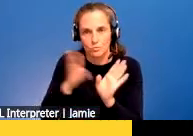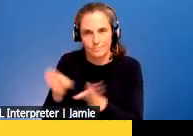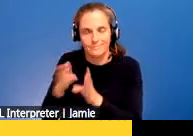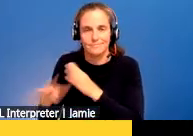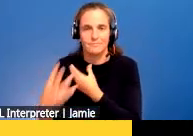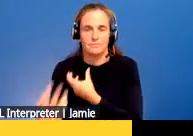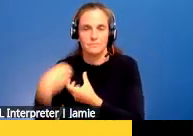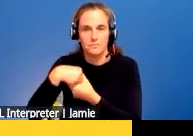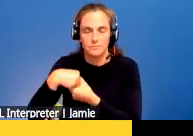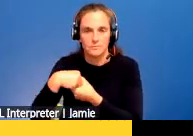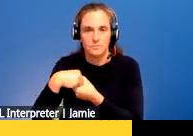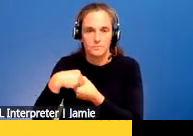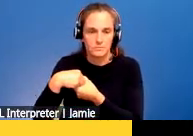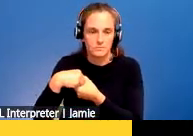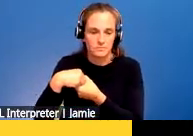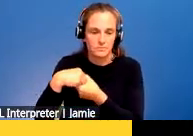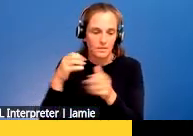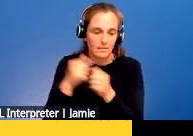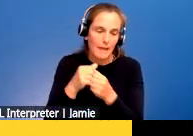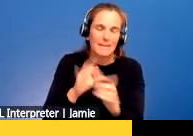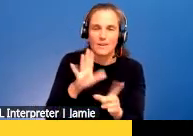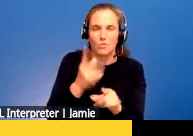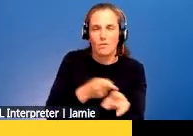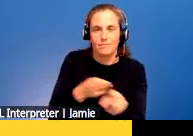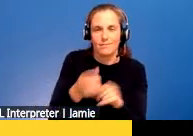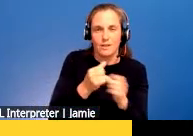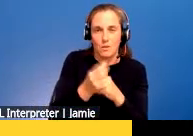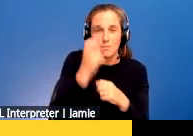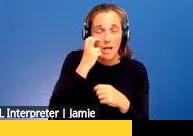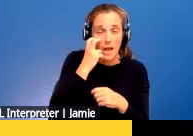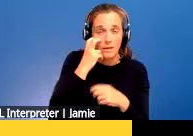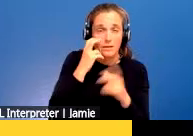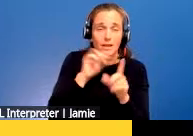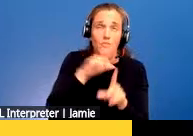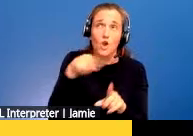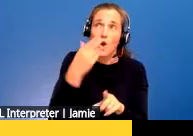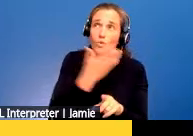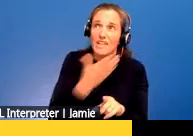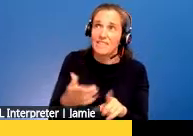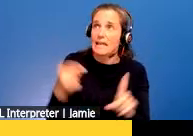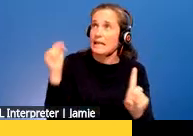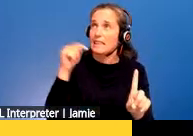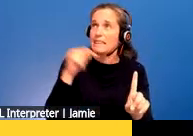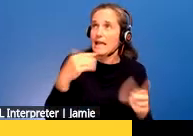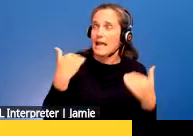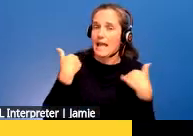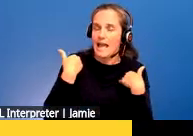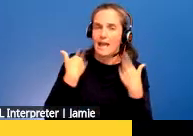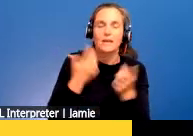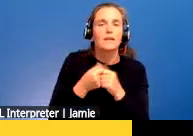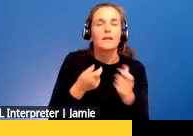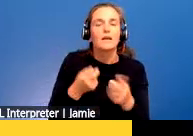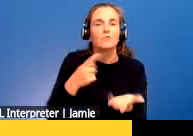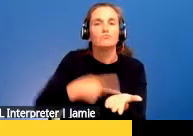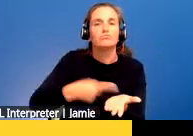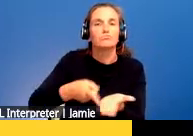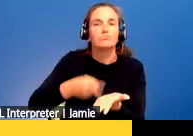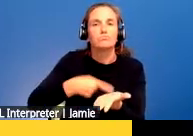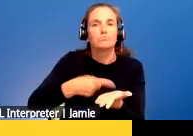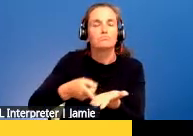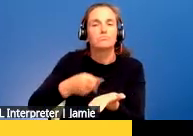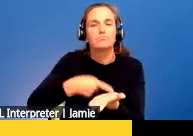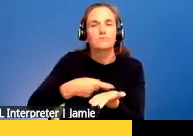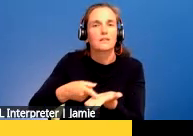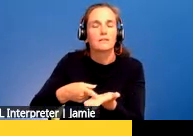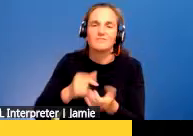with those that are blind, because we found that the only thing that they have are walking canes, and that is not